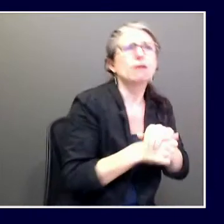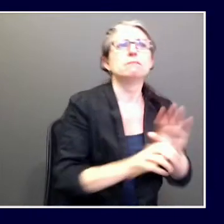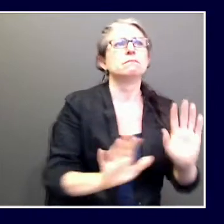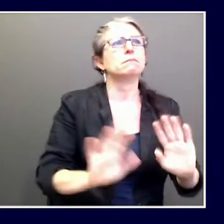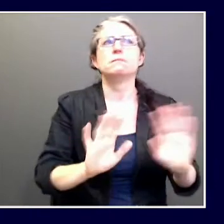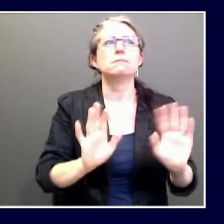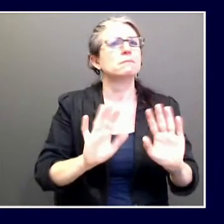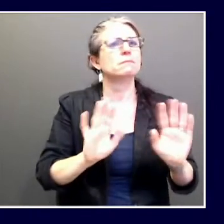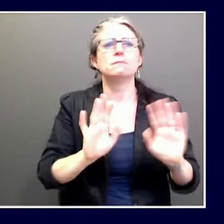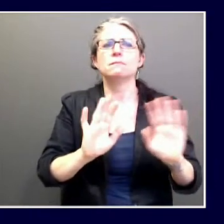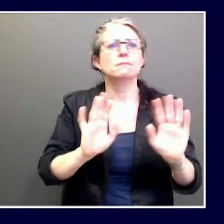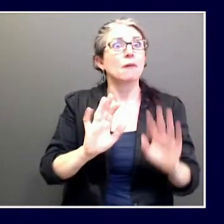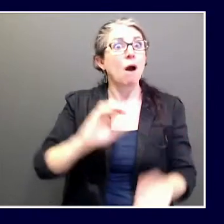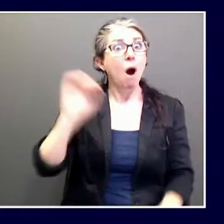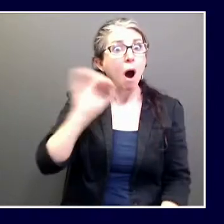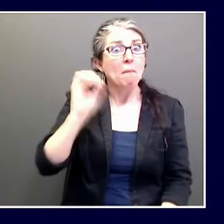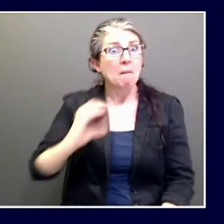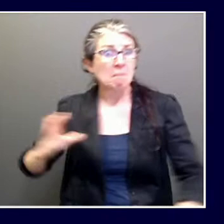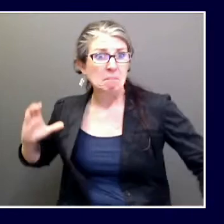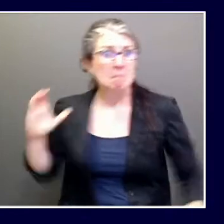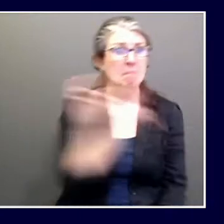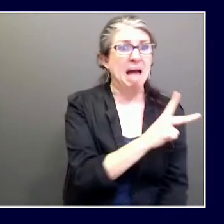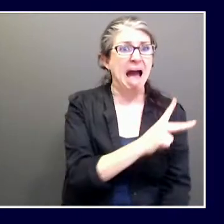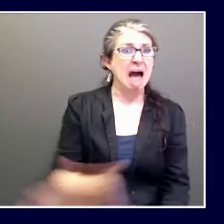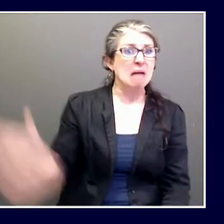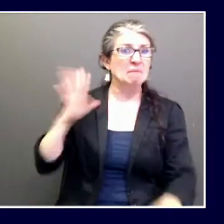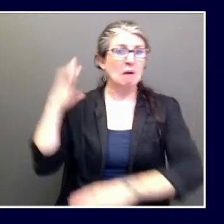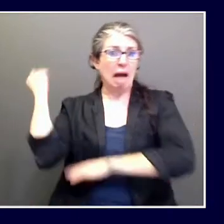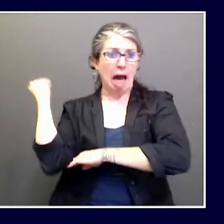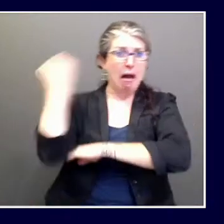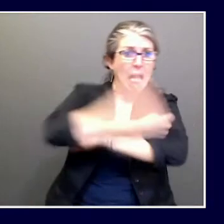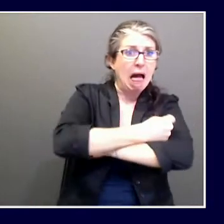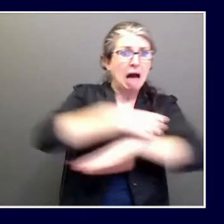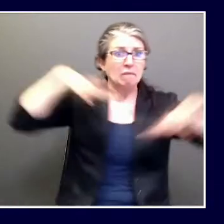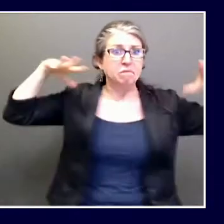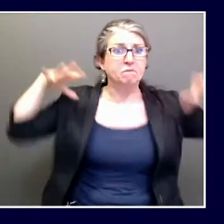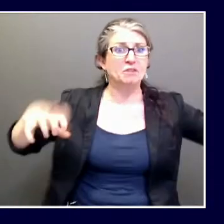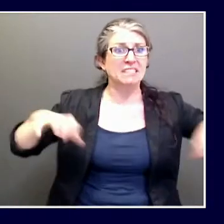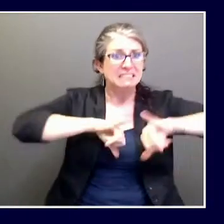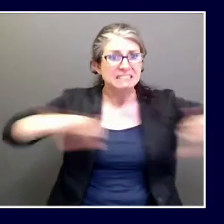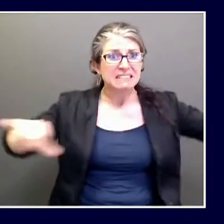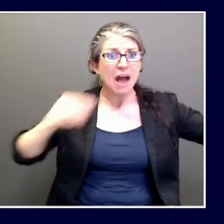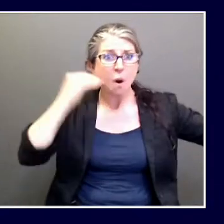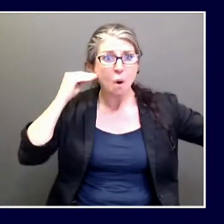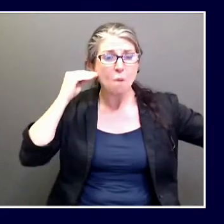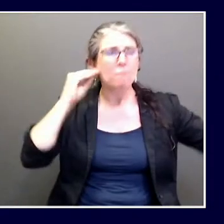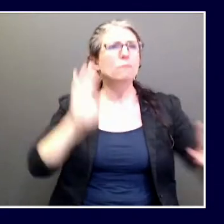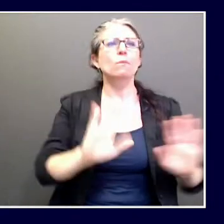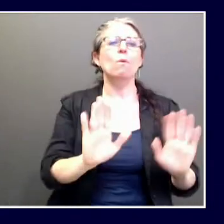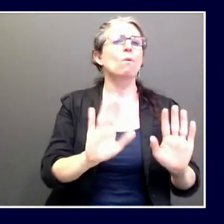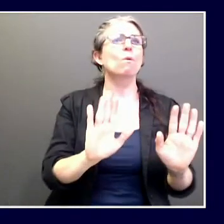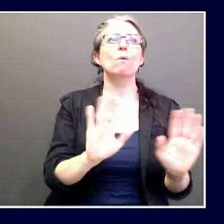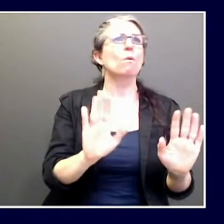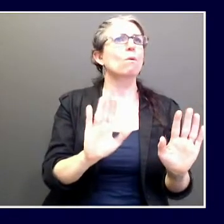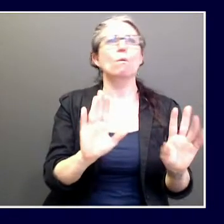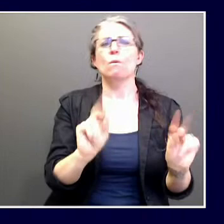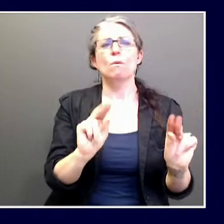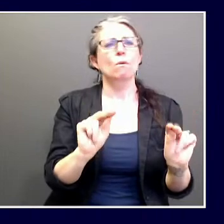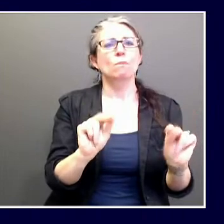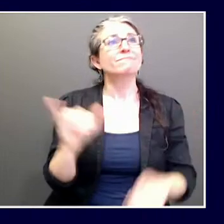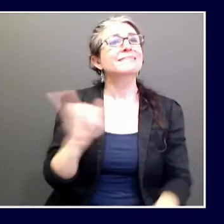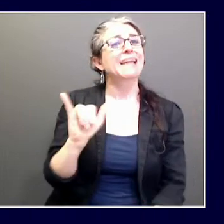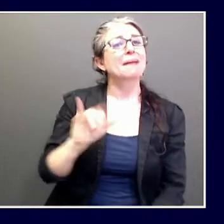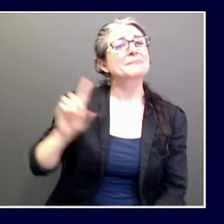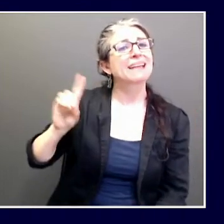clock to March of 2020. There have been other variants with concerning mutations that did not lead to